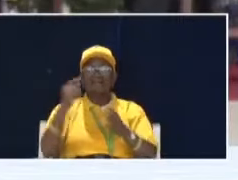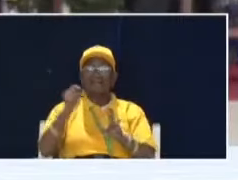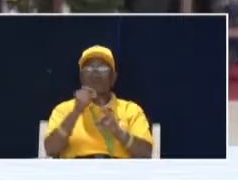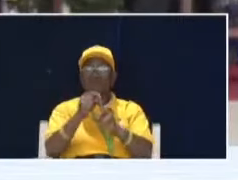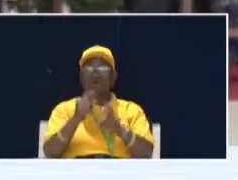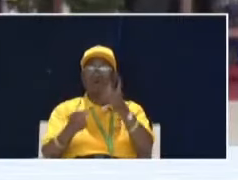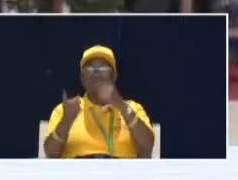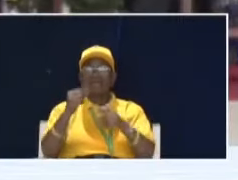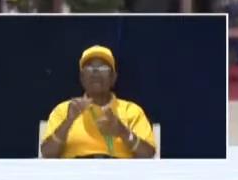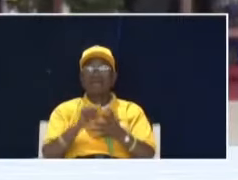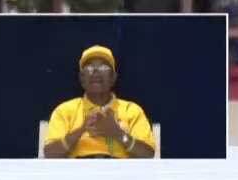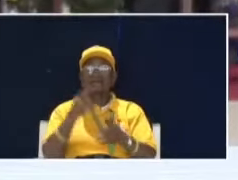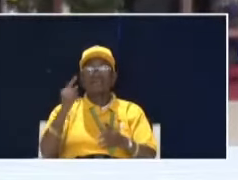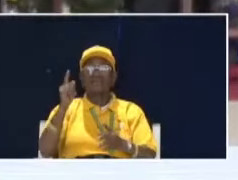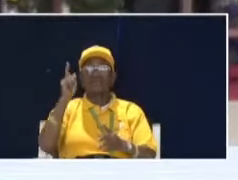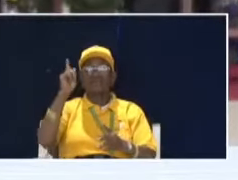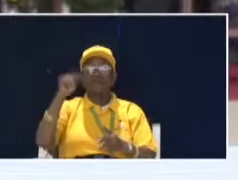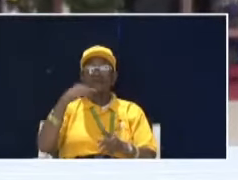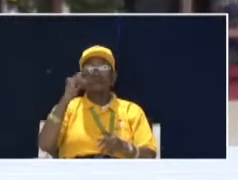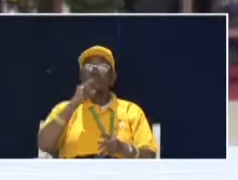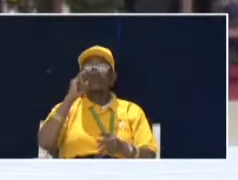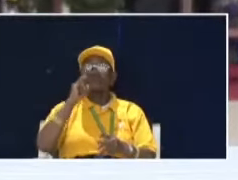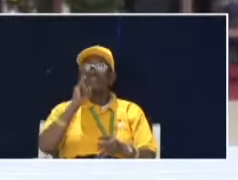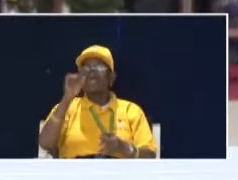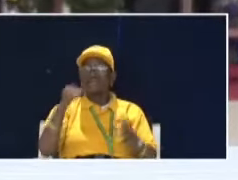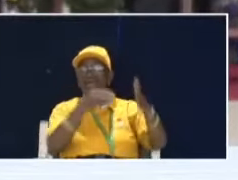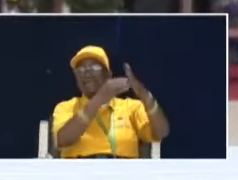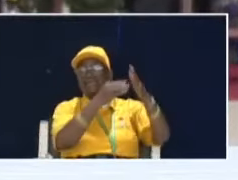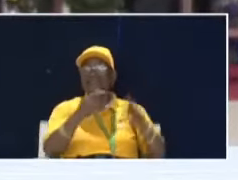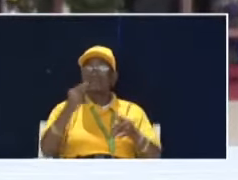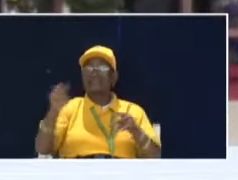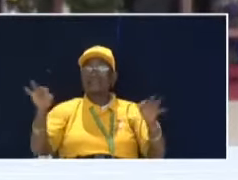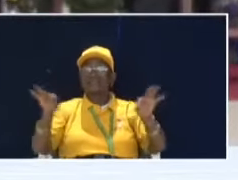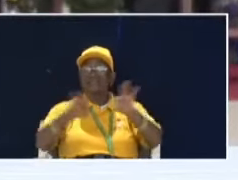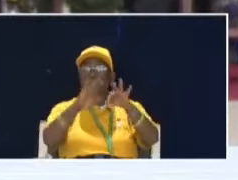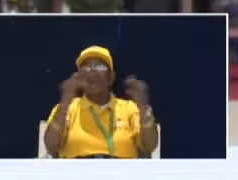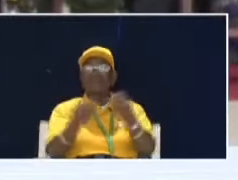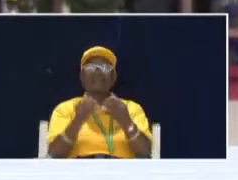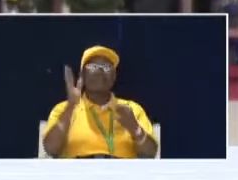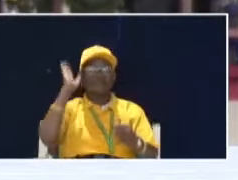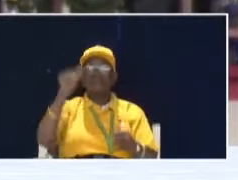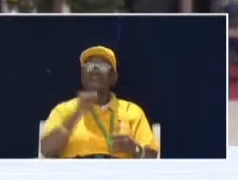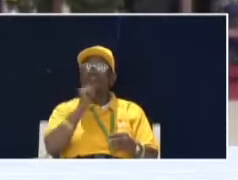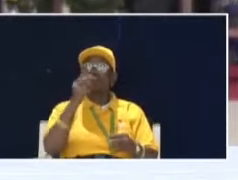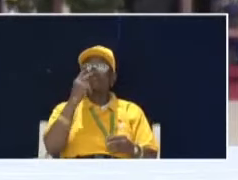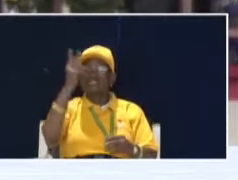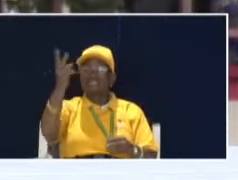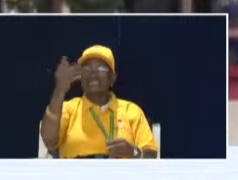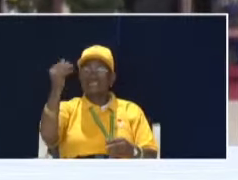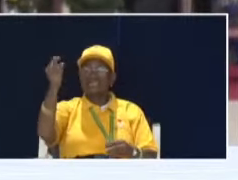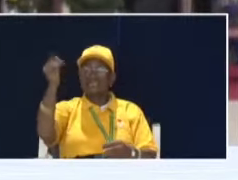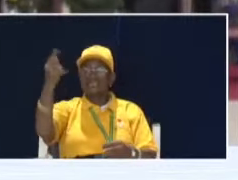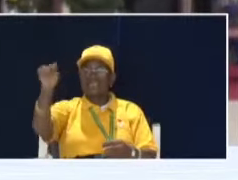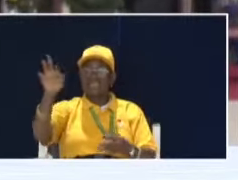that the one who had been tormenting the family will not see the end of the year.